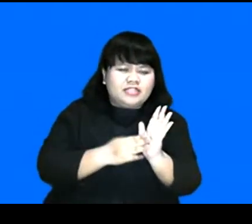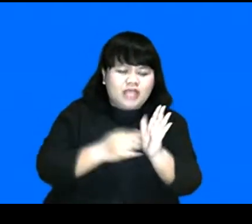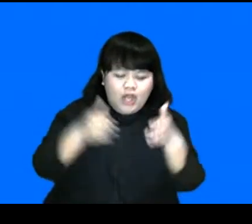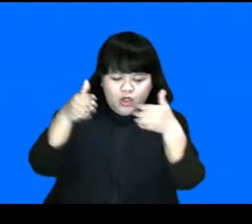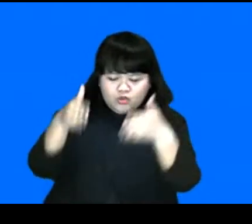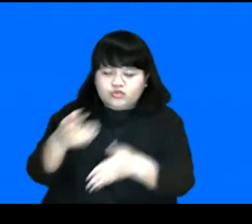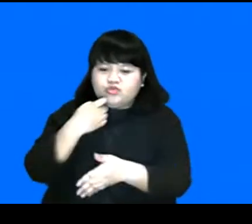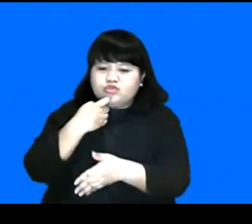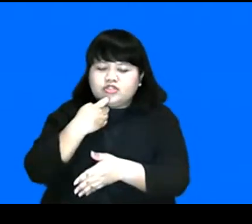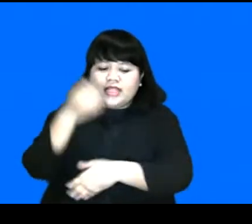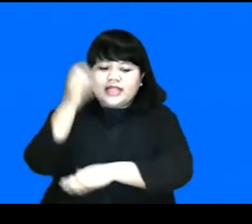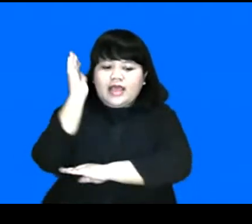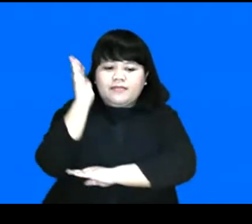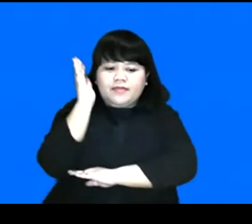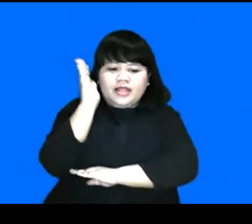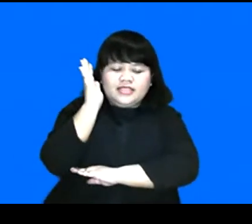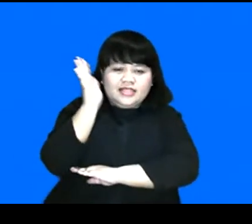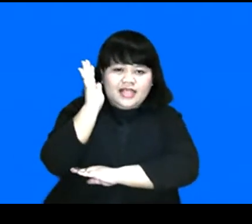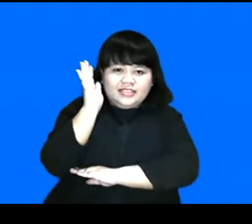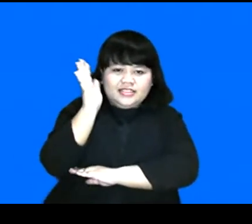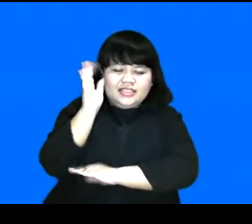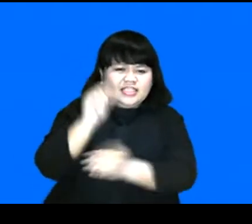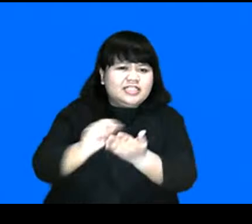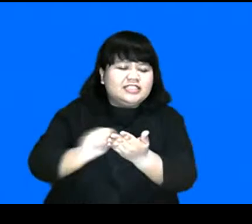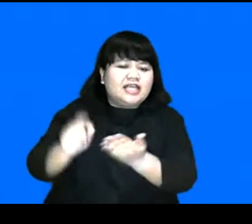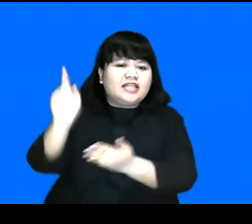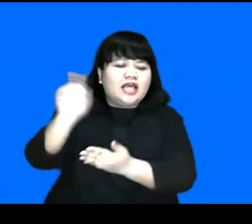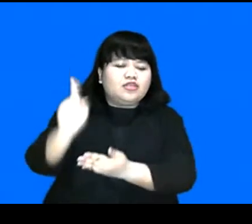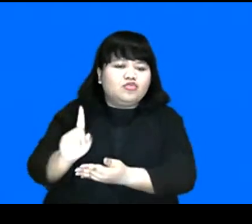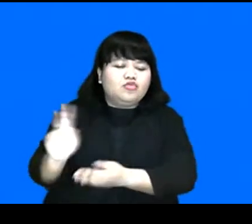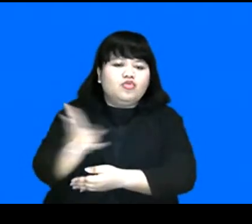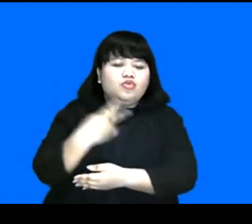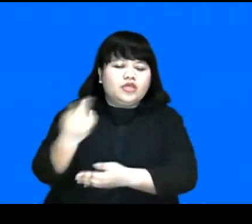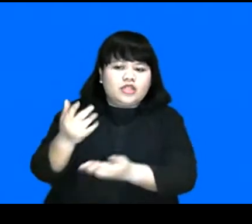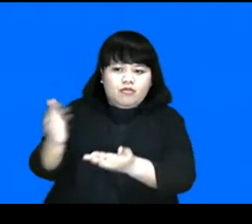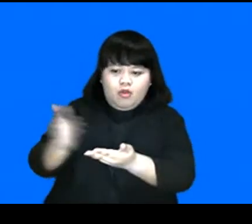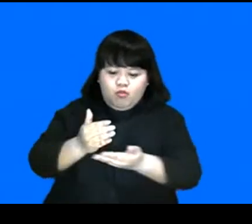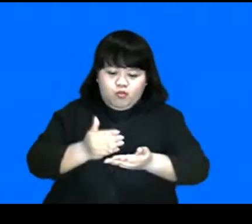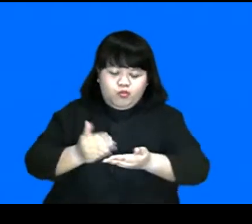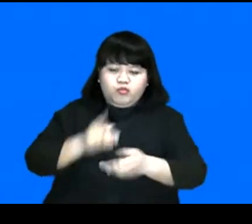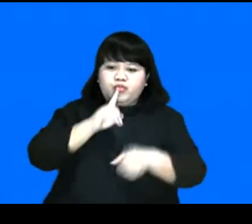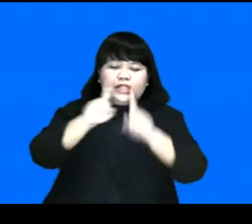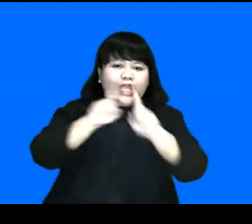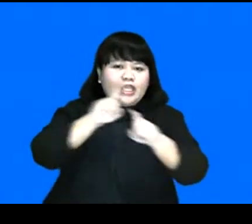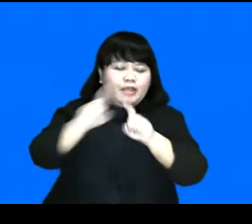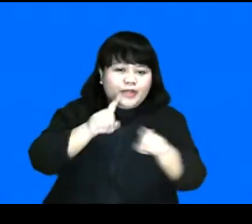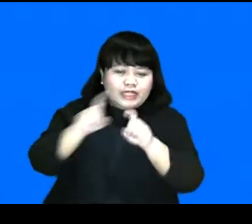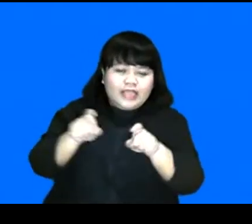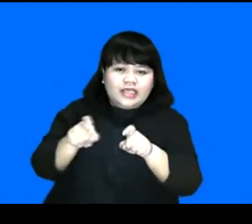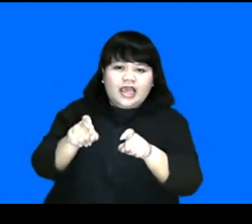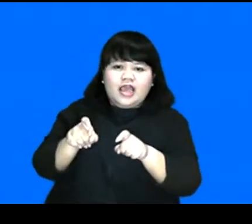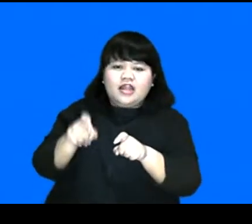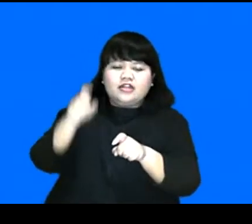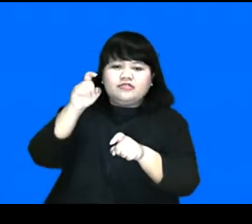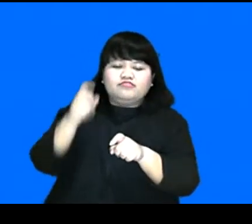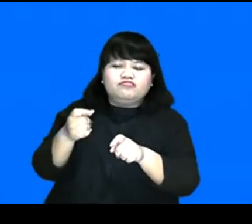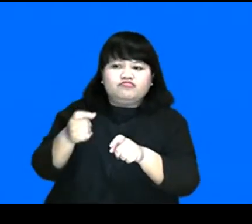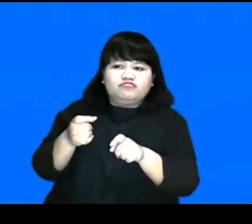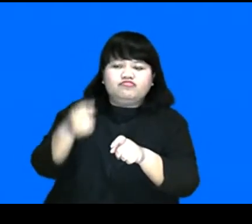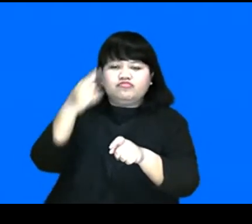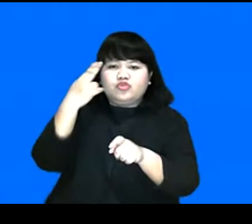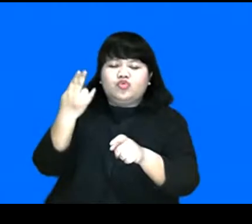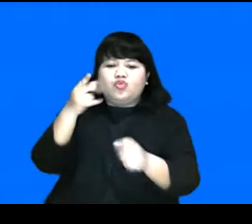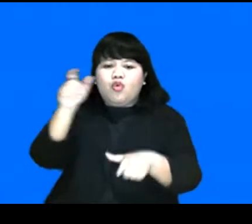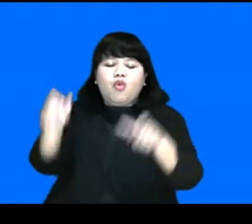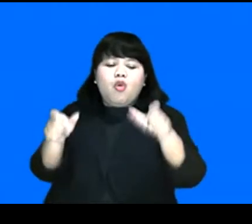and we need to collect them and someone will pass it on to me, including for people who join online. You can post your